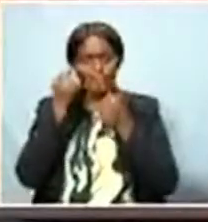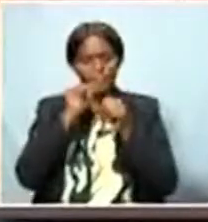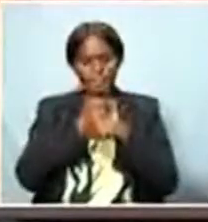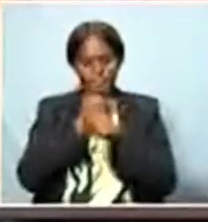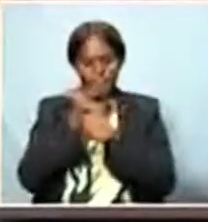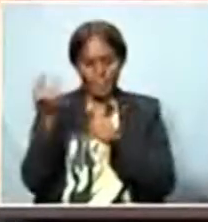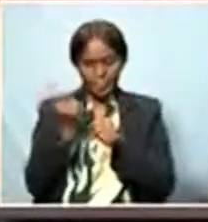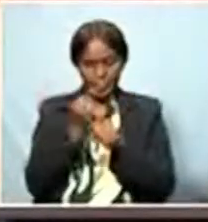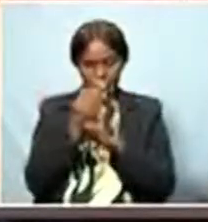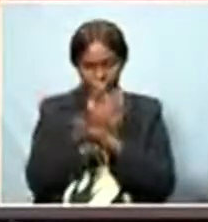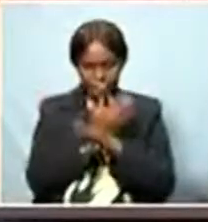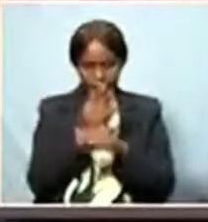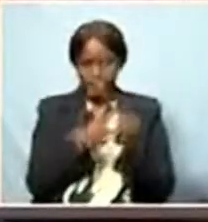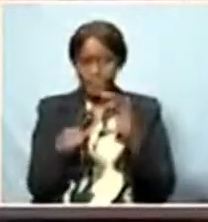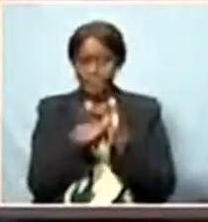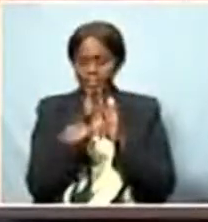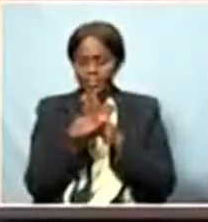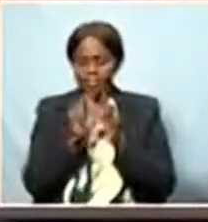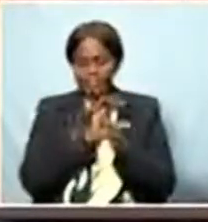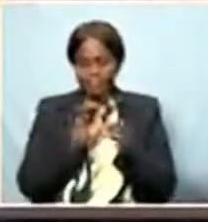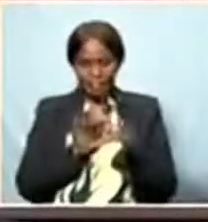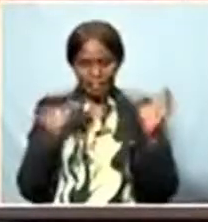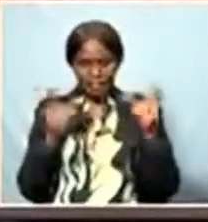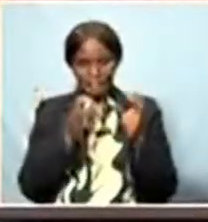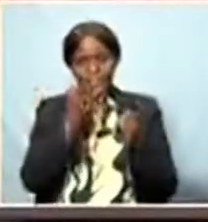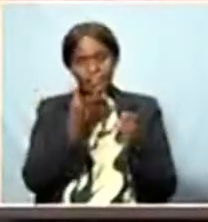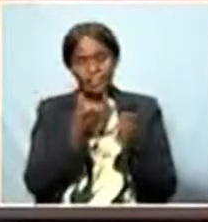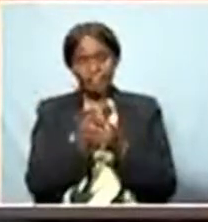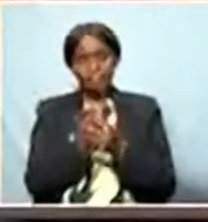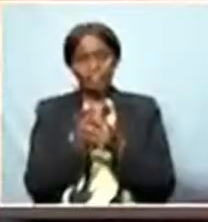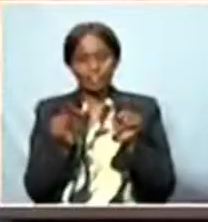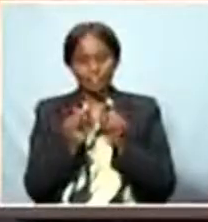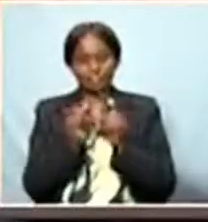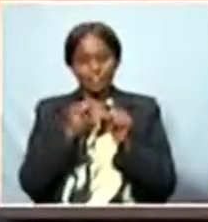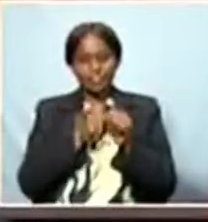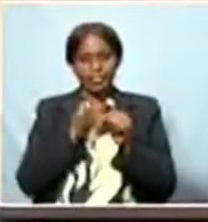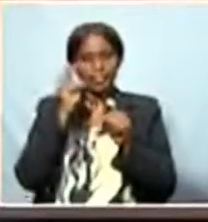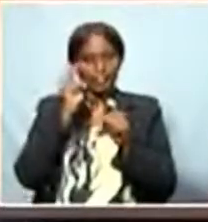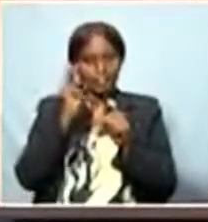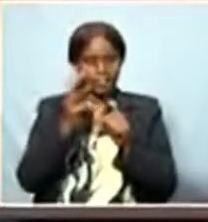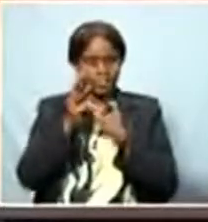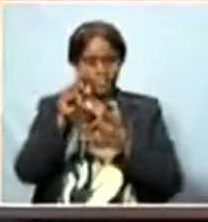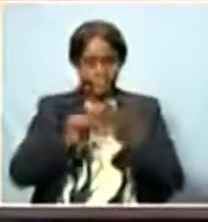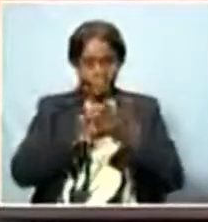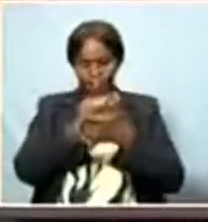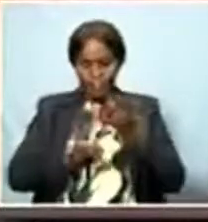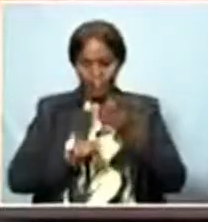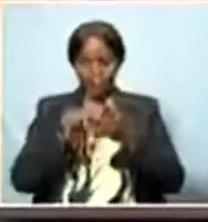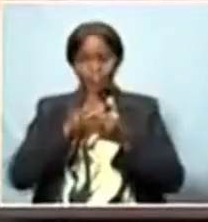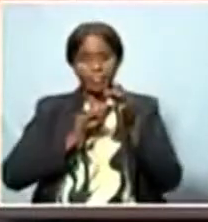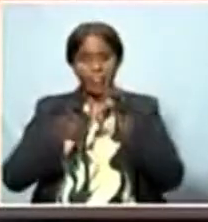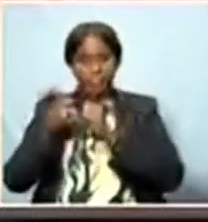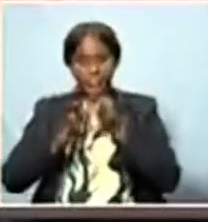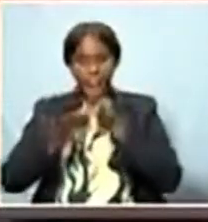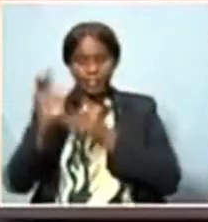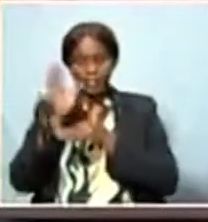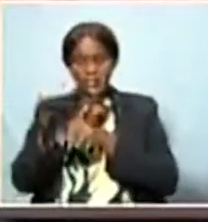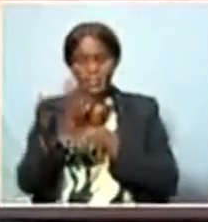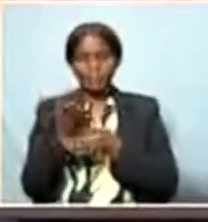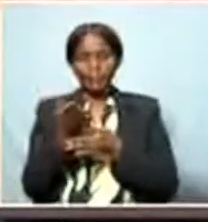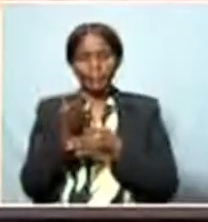appearance before the Parastatal Bodies Committee, and we will terminate by stating